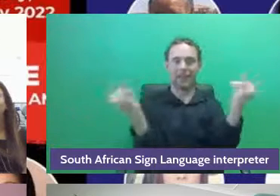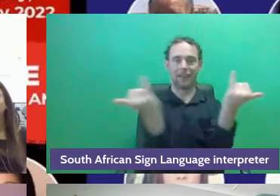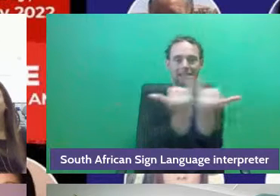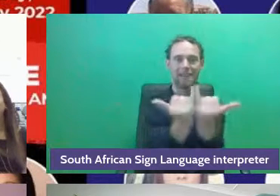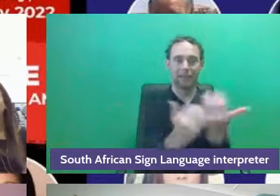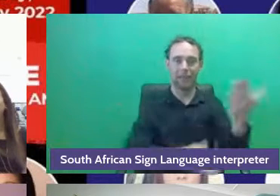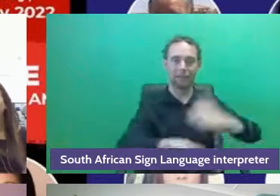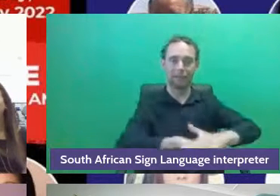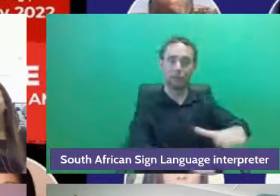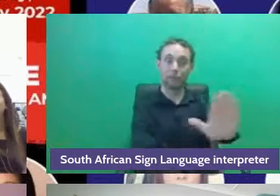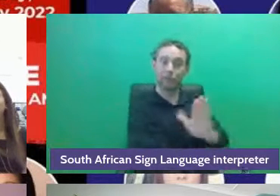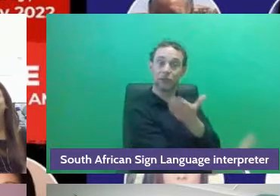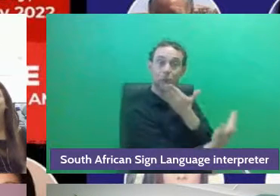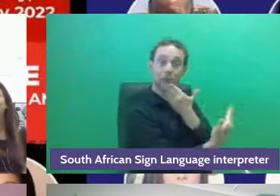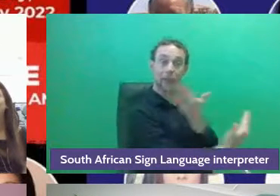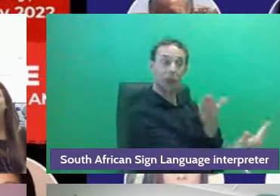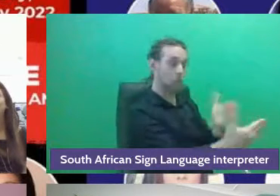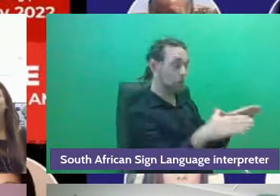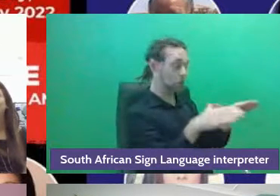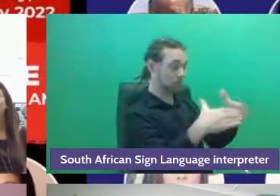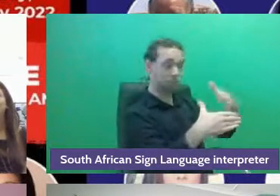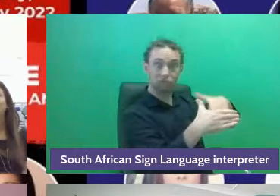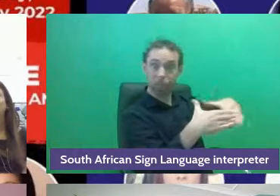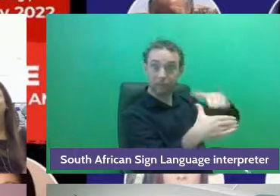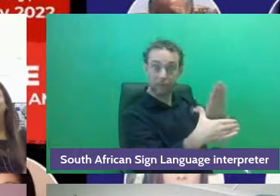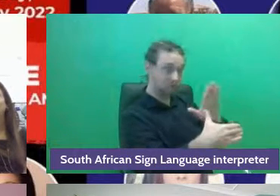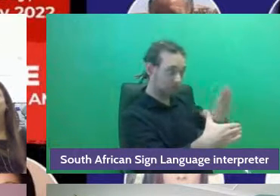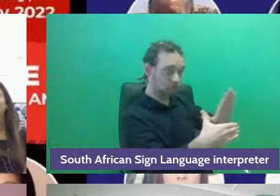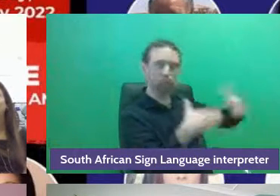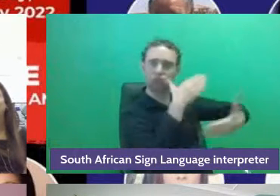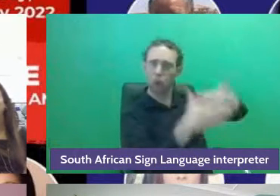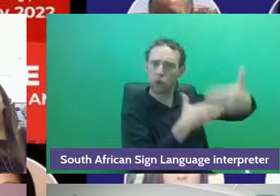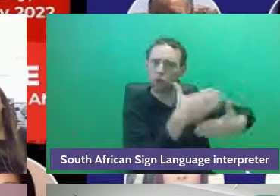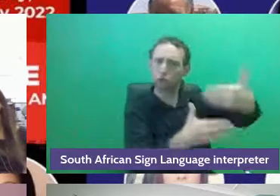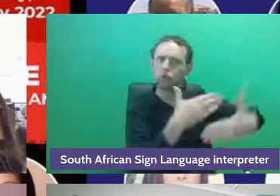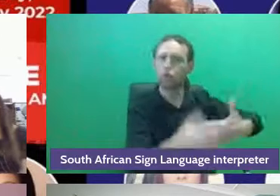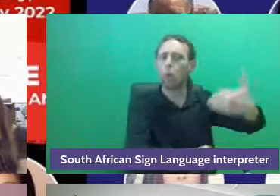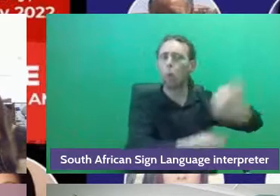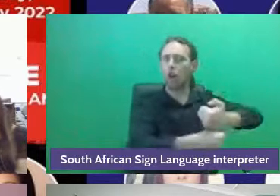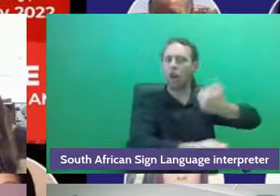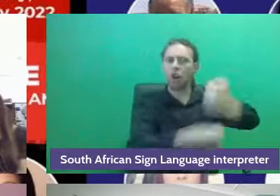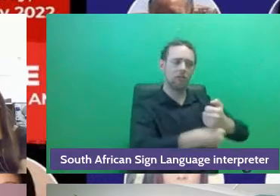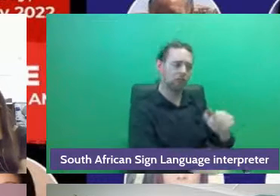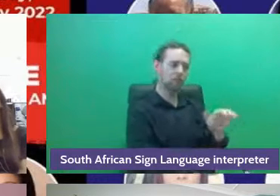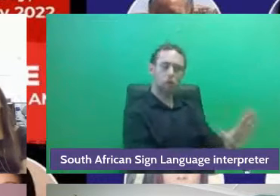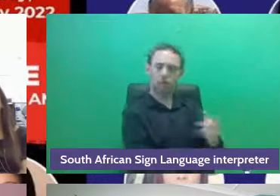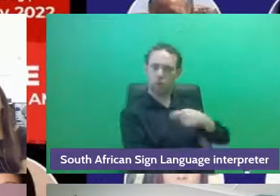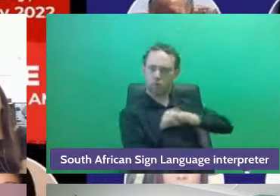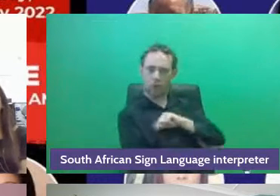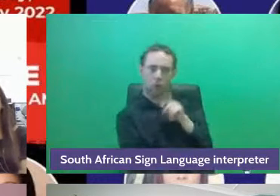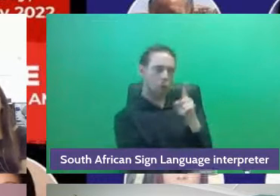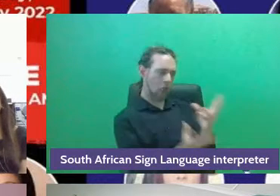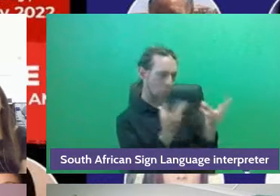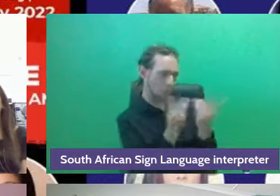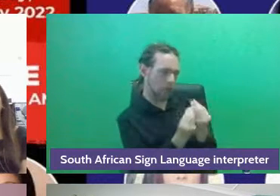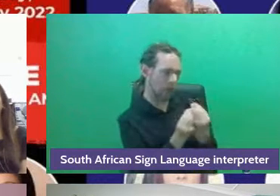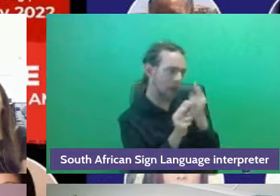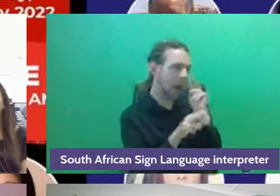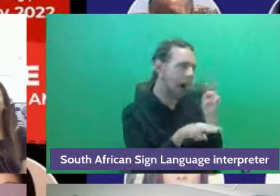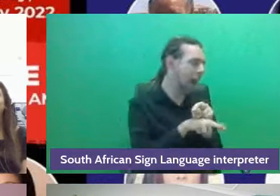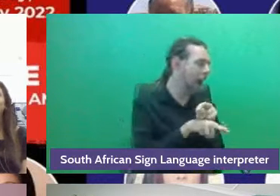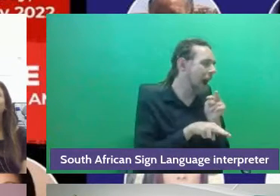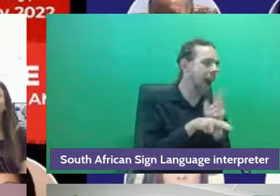the amazing work. And we will continue to monitor the case with you, and